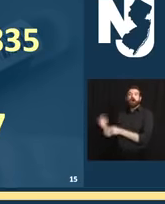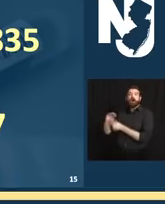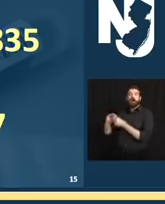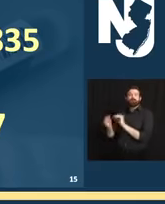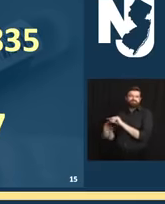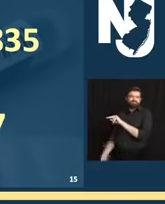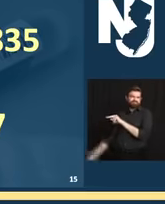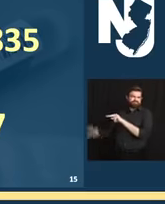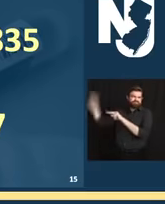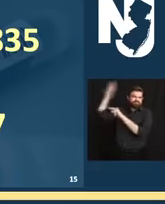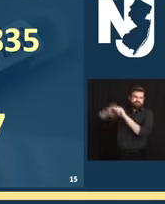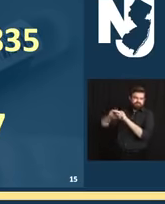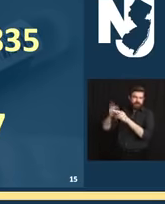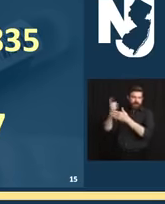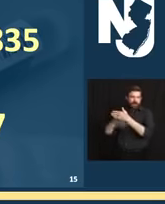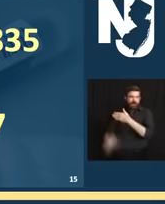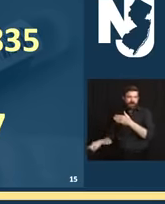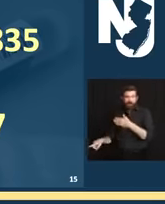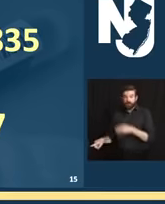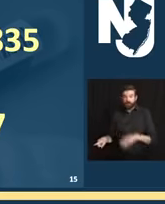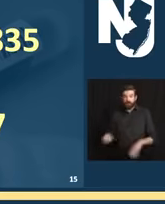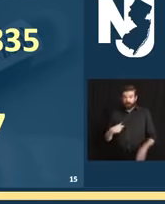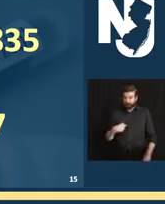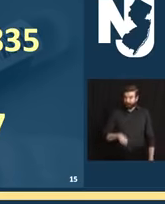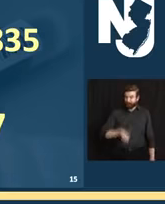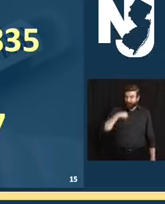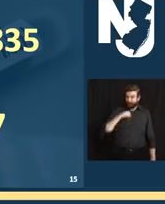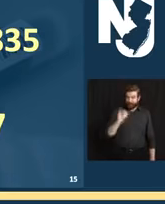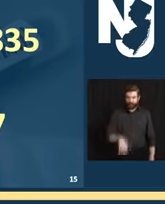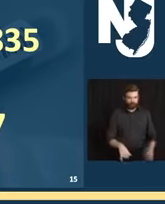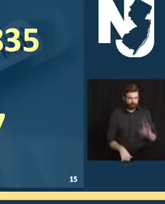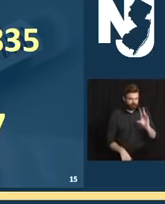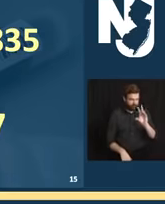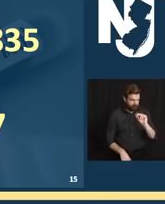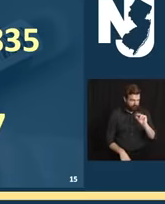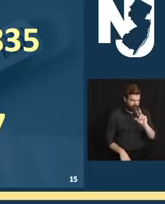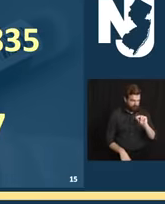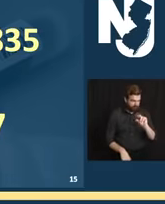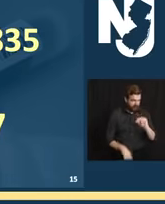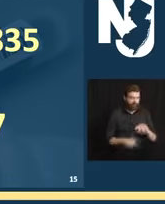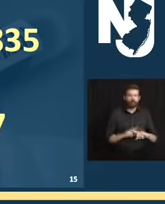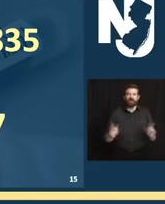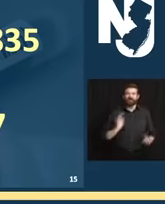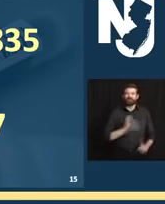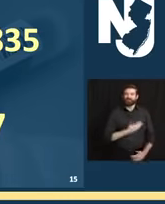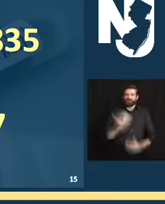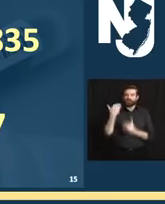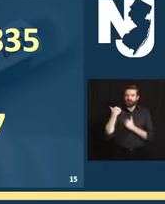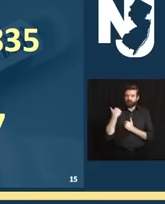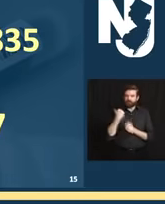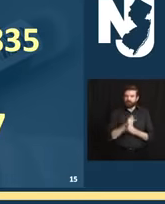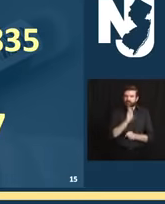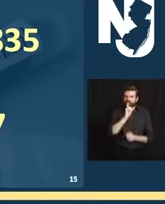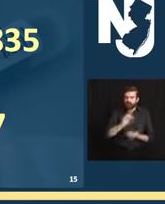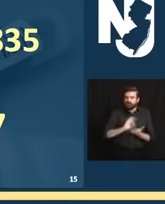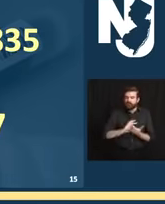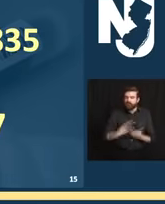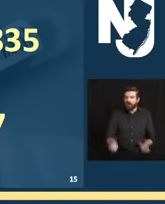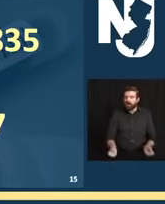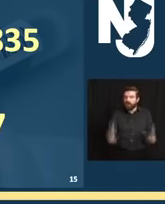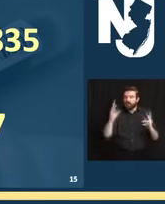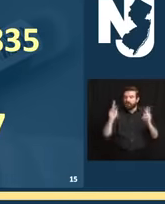of duty and closure, and we must. And I want to thank Dr. Ed Lifshitz and his team for taking on this solemn